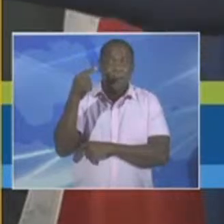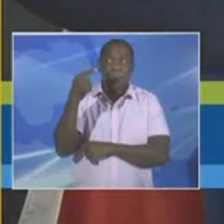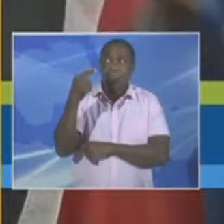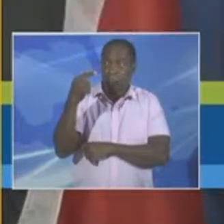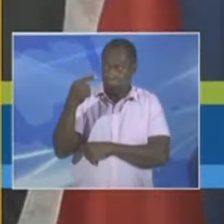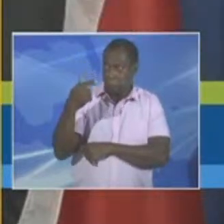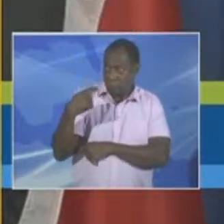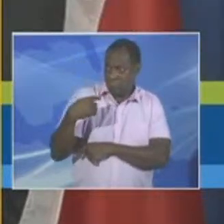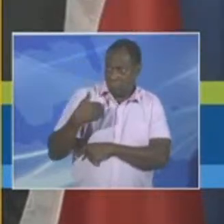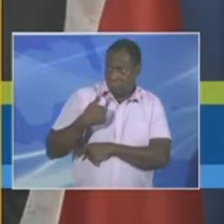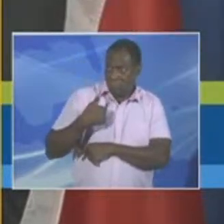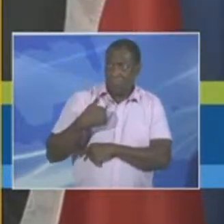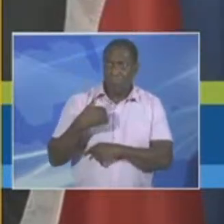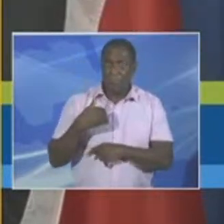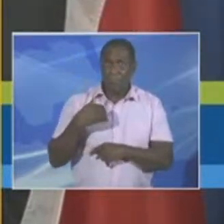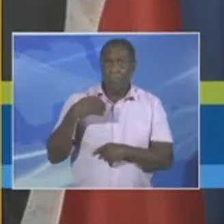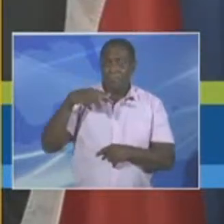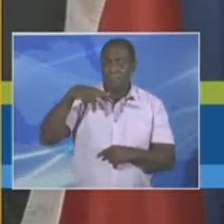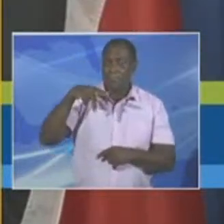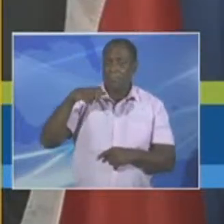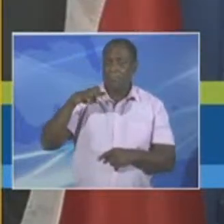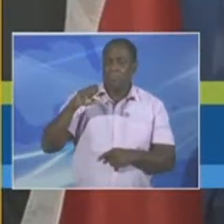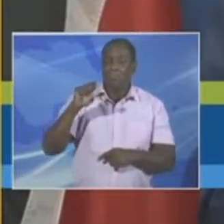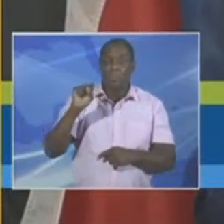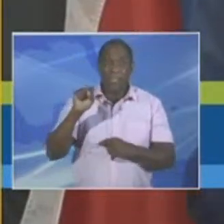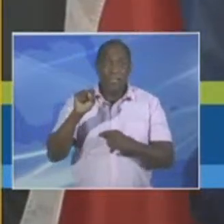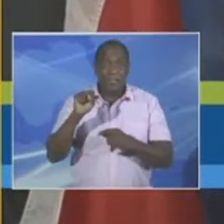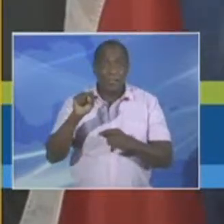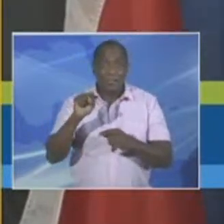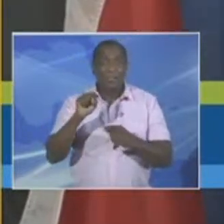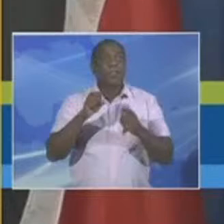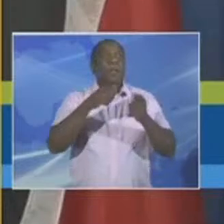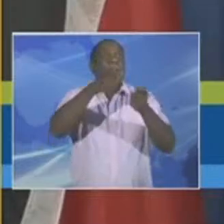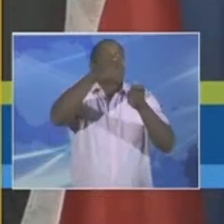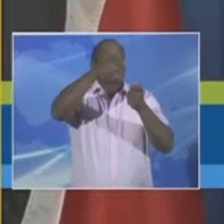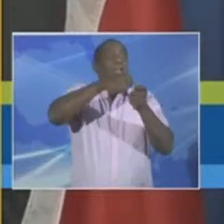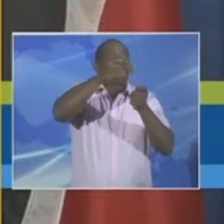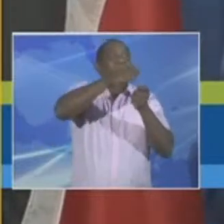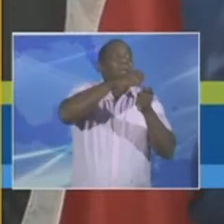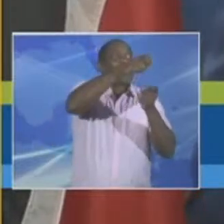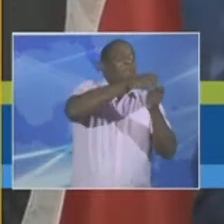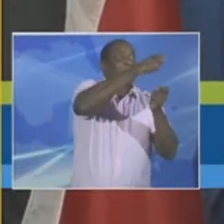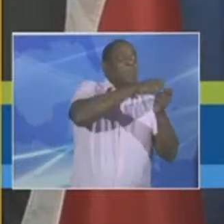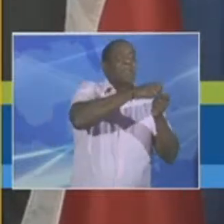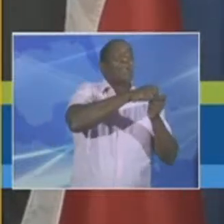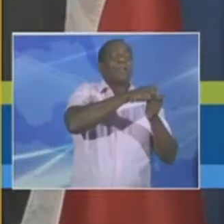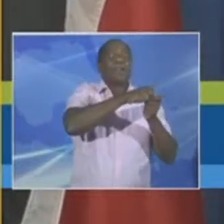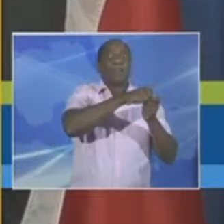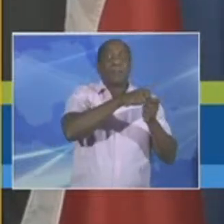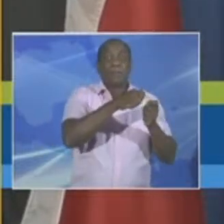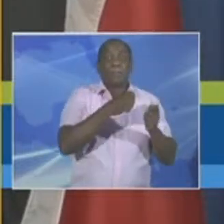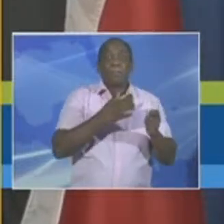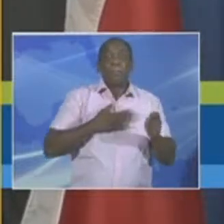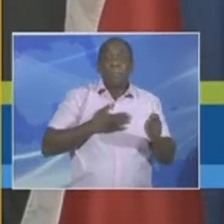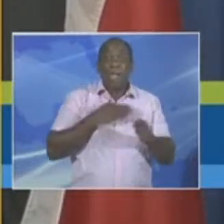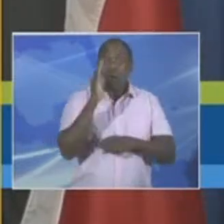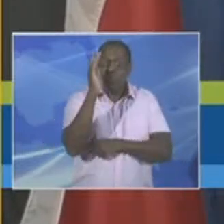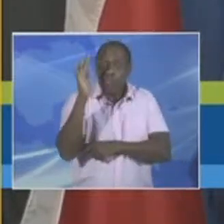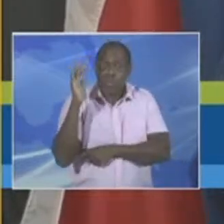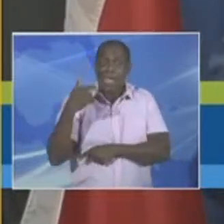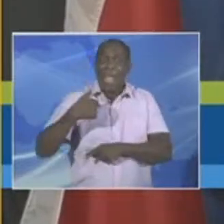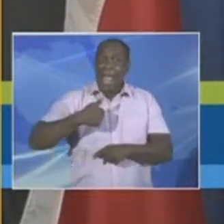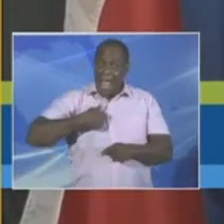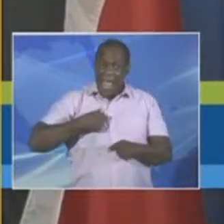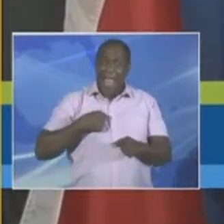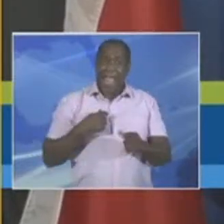crop at the back of the yard. And what I'm saying is this: we can do some more here. And we should, and we must,